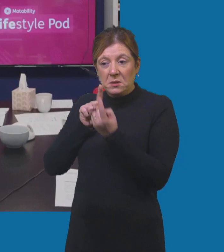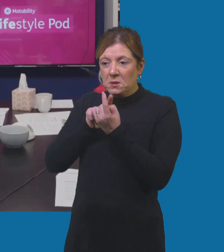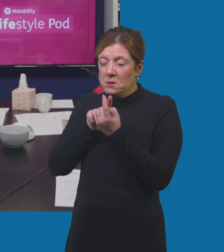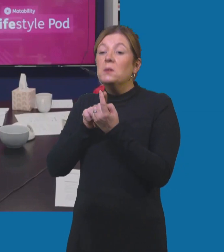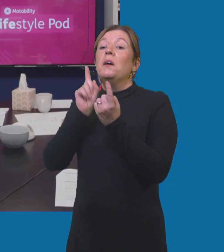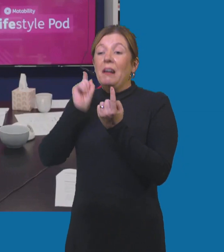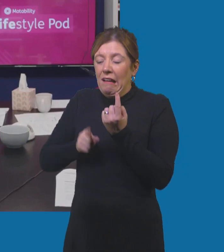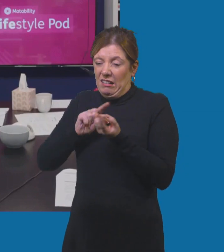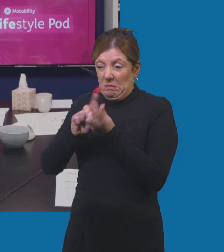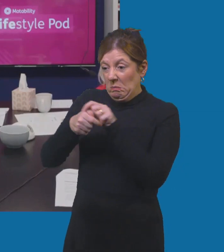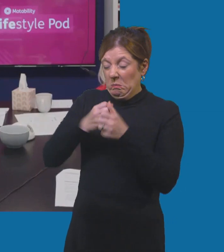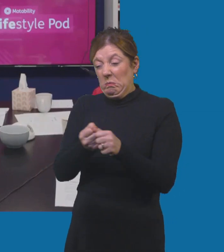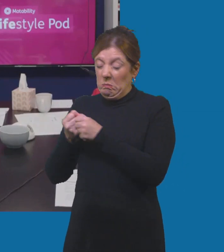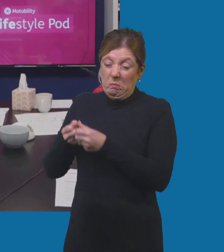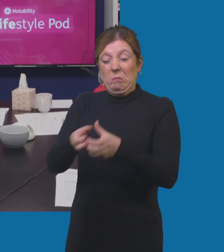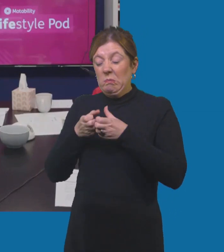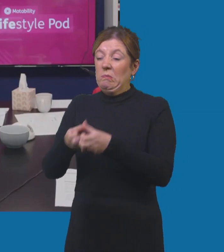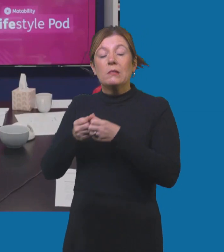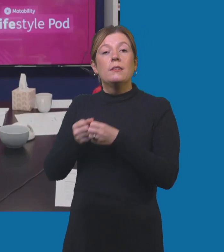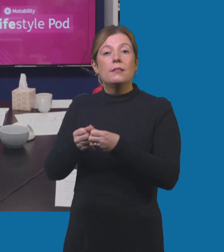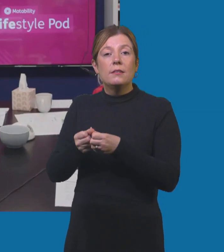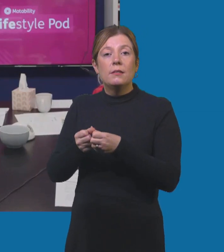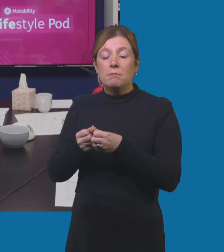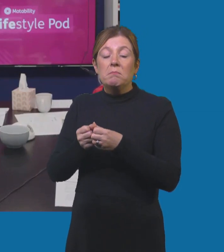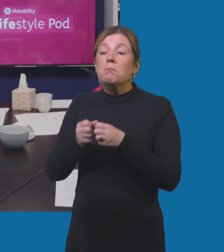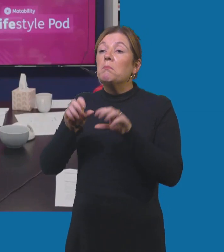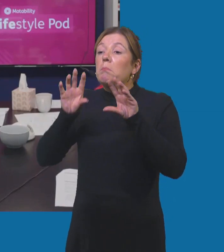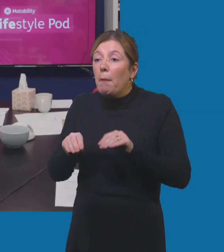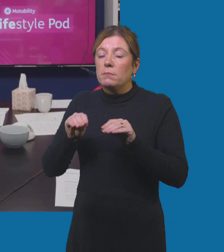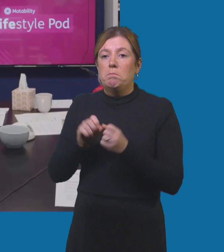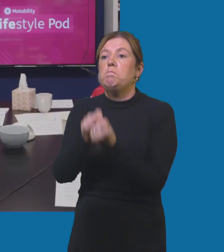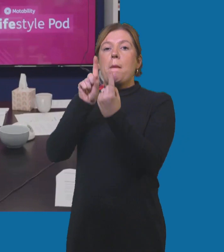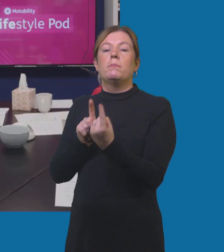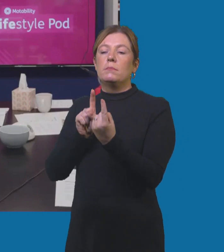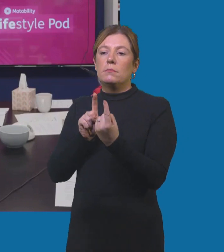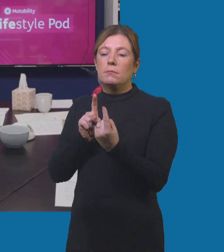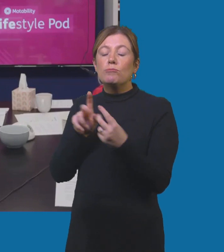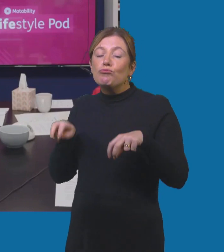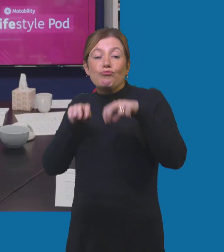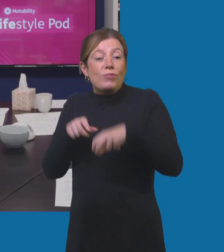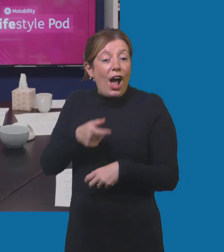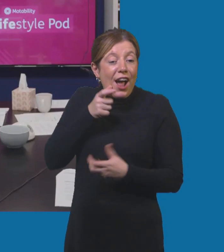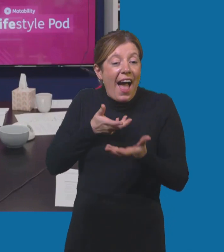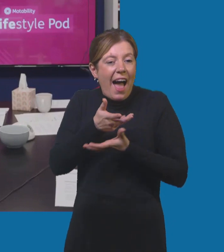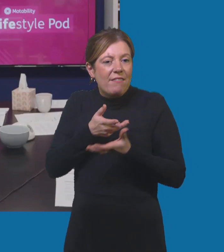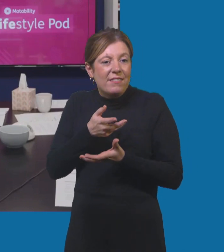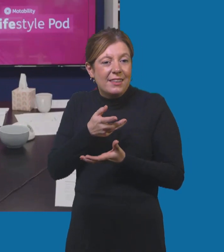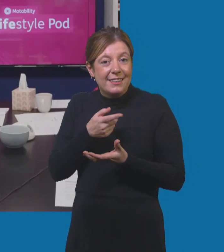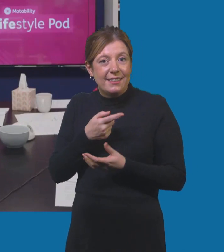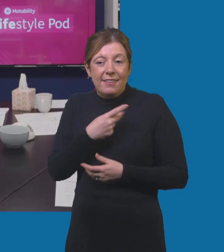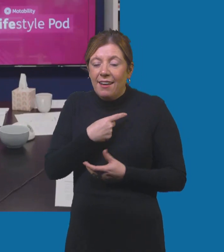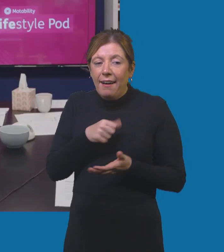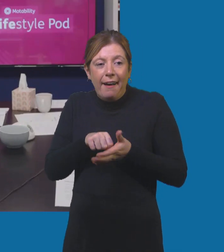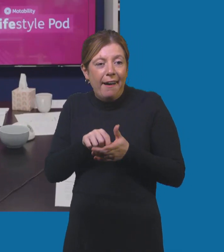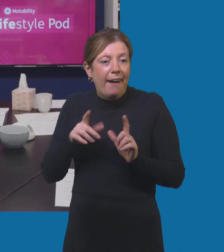other unconscious and each other's limbs off. But as soon as we're finished, we're sharing a coffee together and talking about life and sharing our